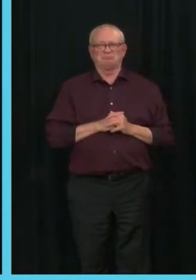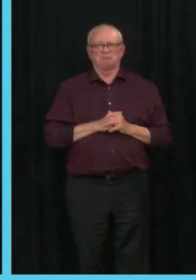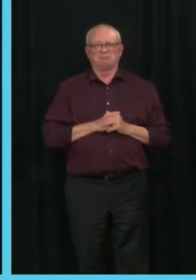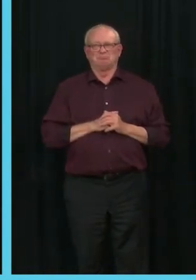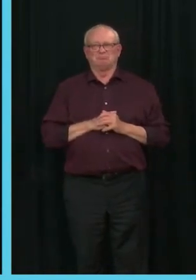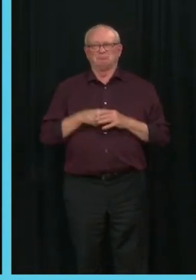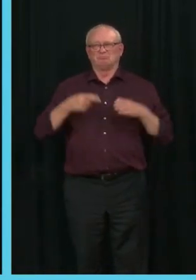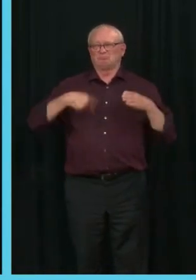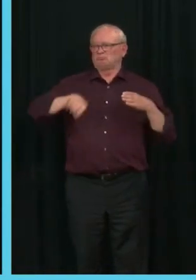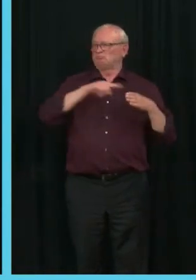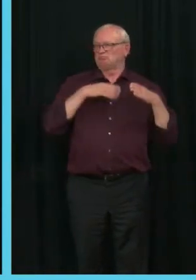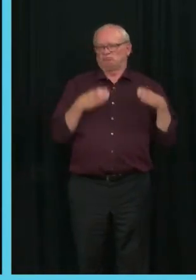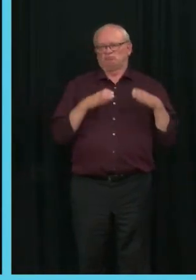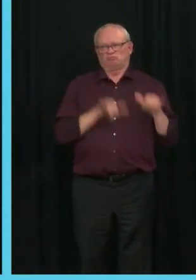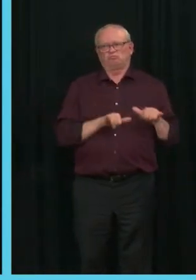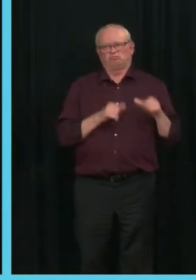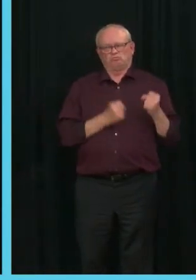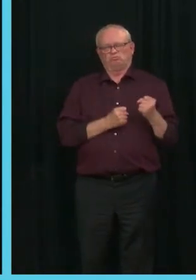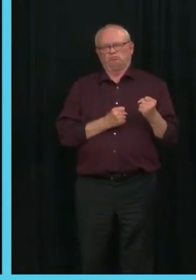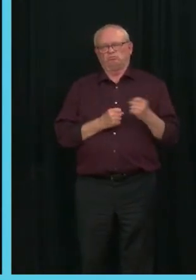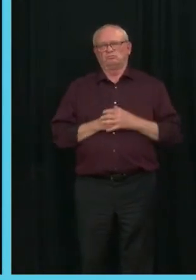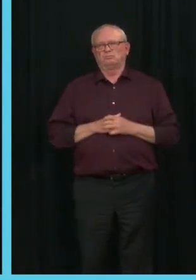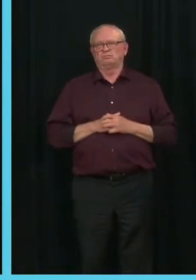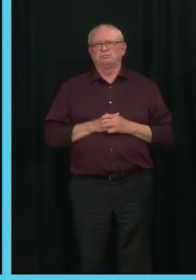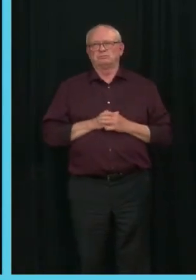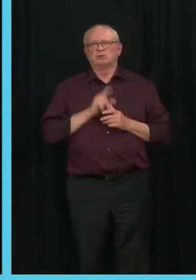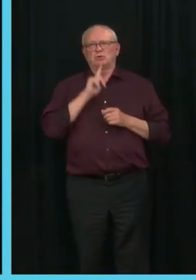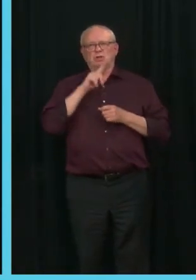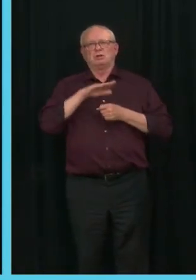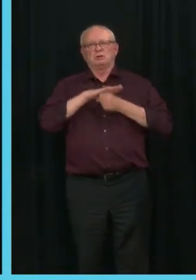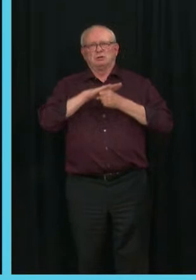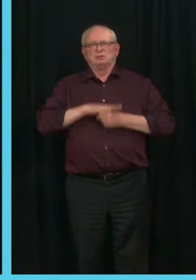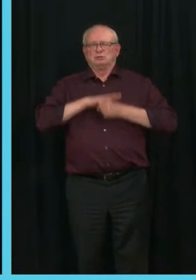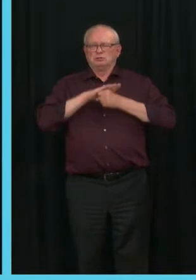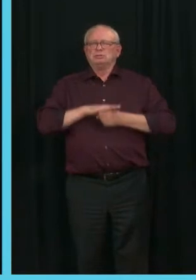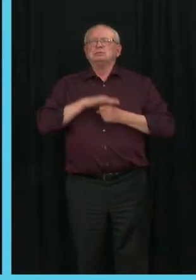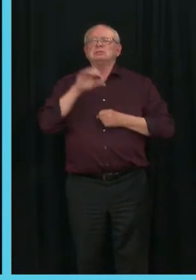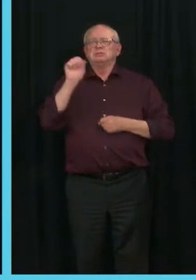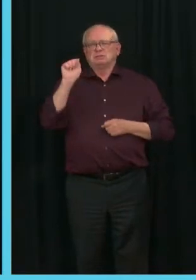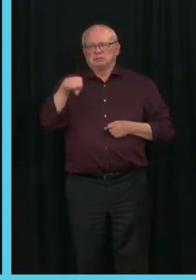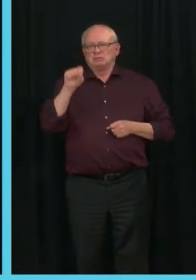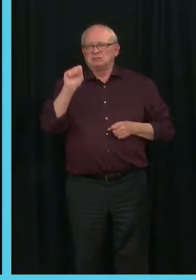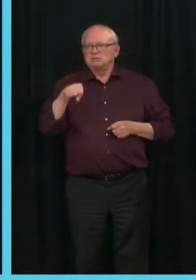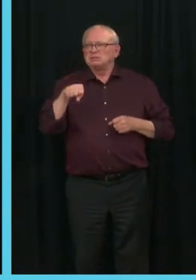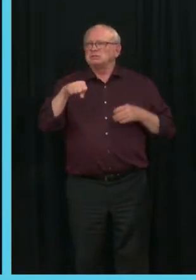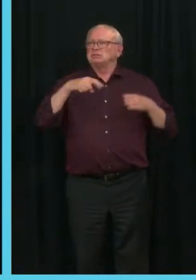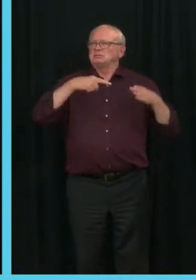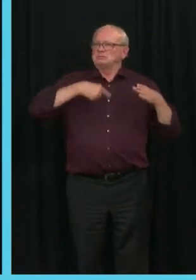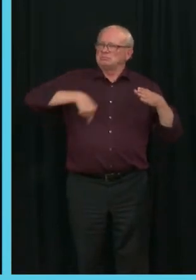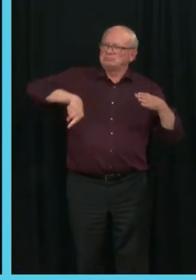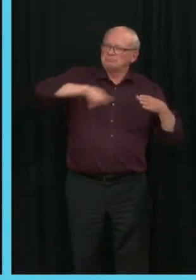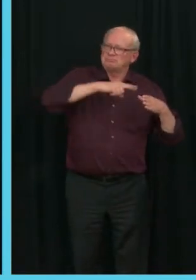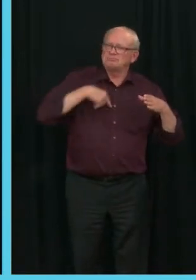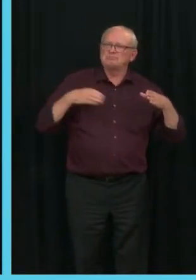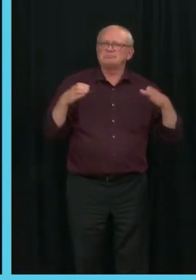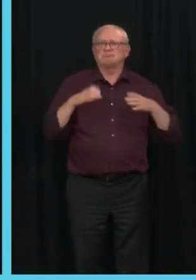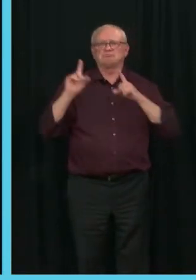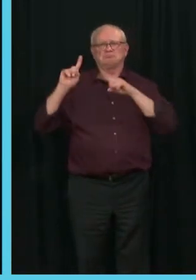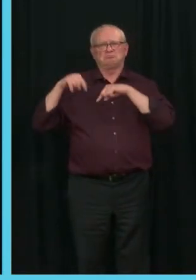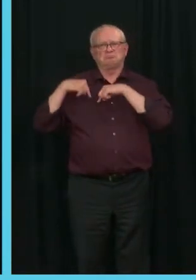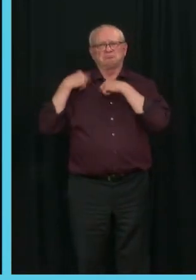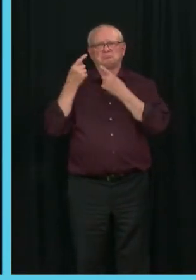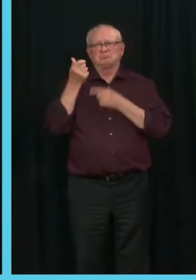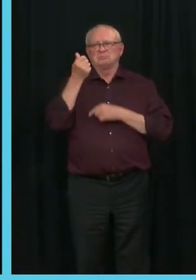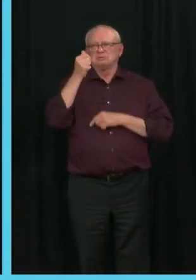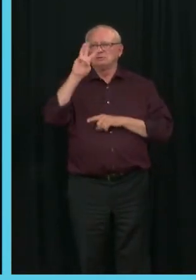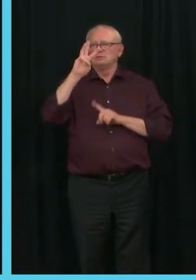there has been tension. There's no secret about that in our caucus, in my party, over the past 16 months of